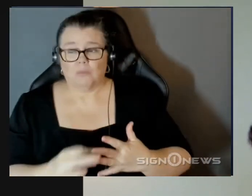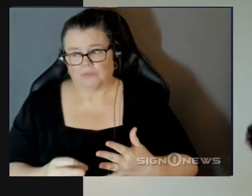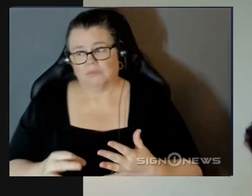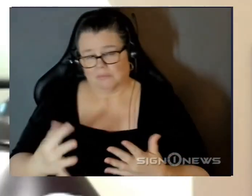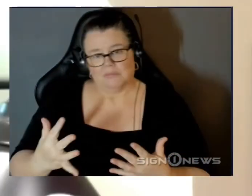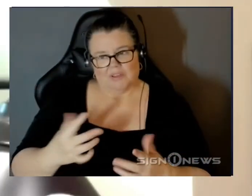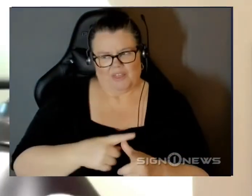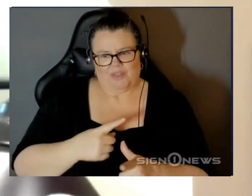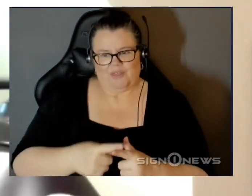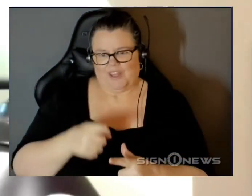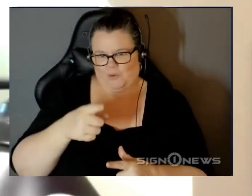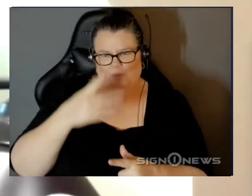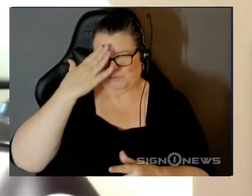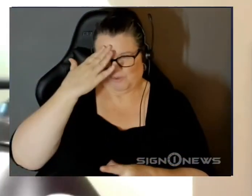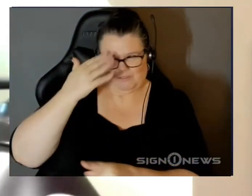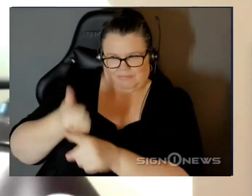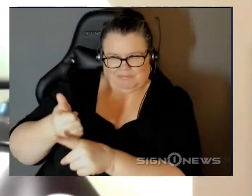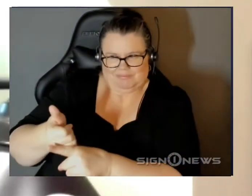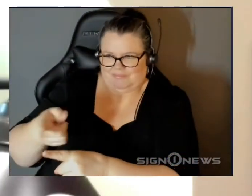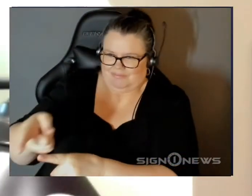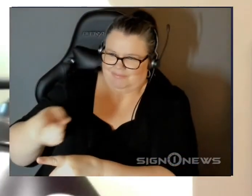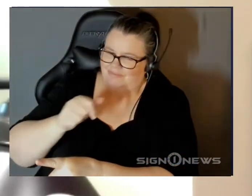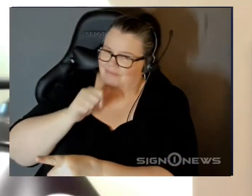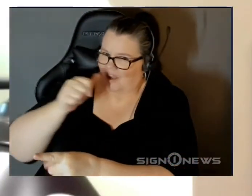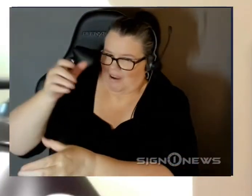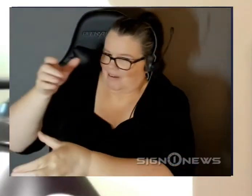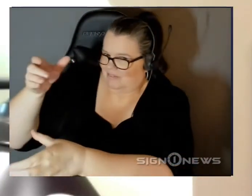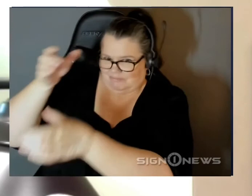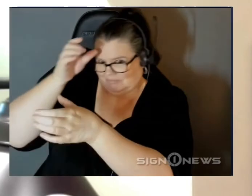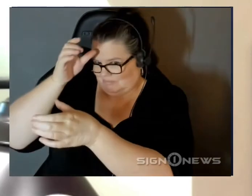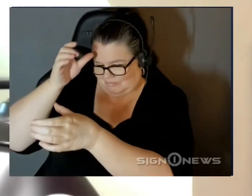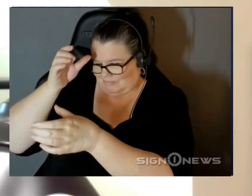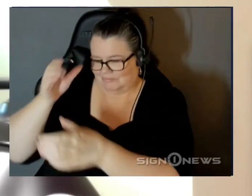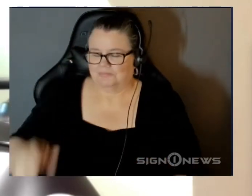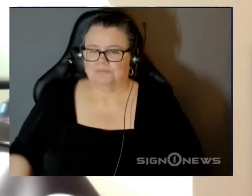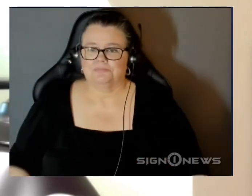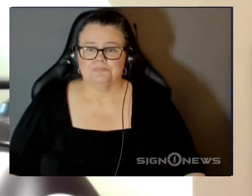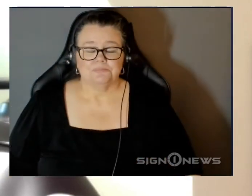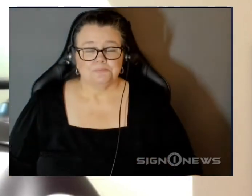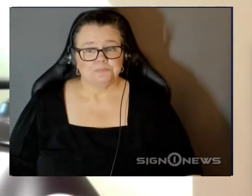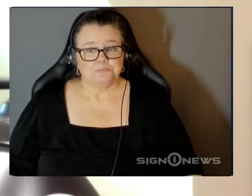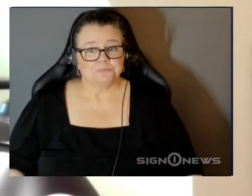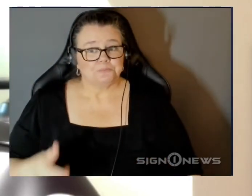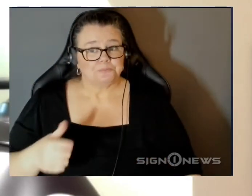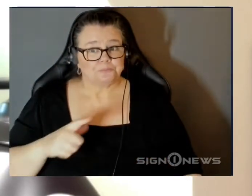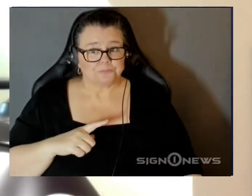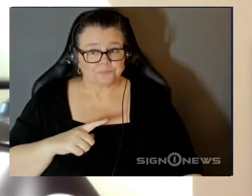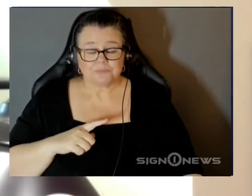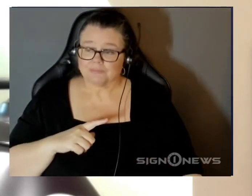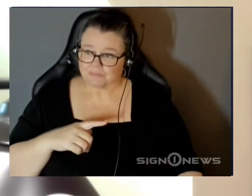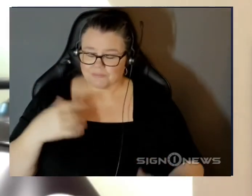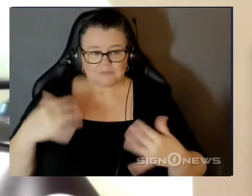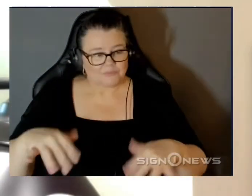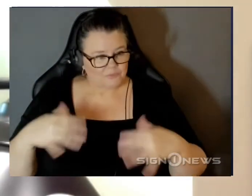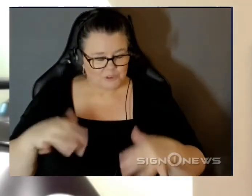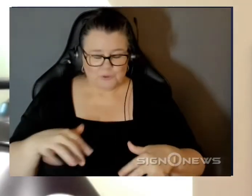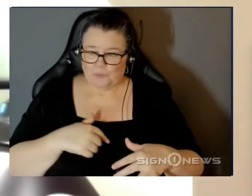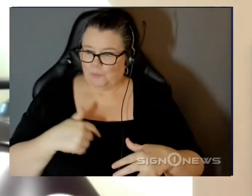Wait for Bob to finish. I feel like we've just scratched the surface of this and we're getting so many amazing questions. I'm